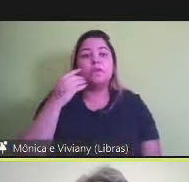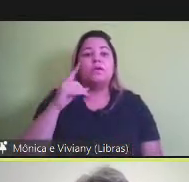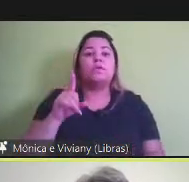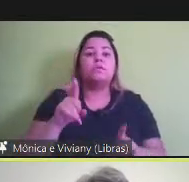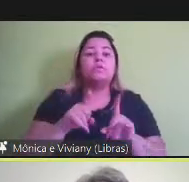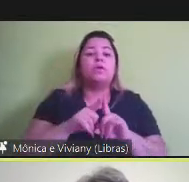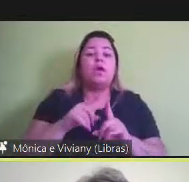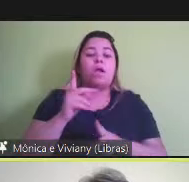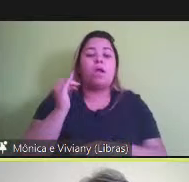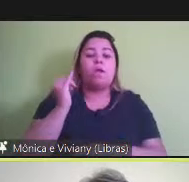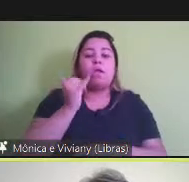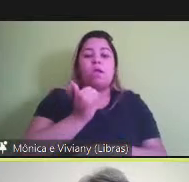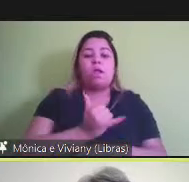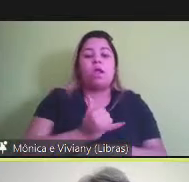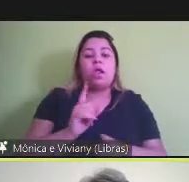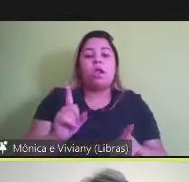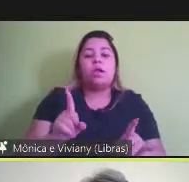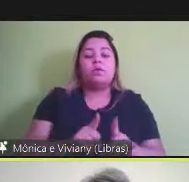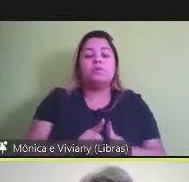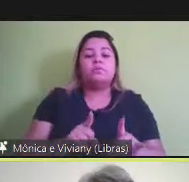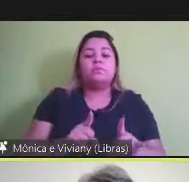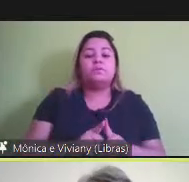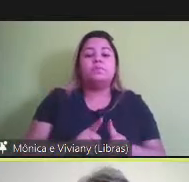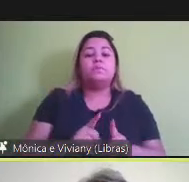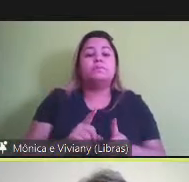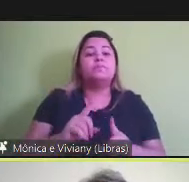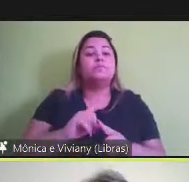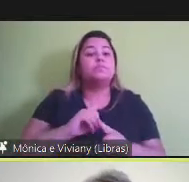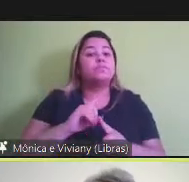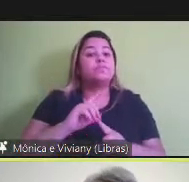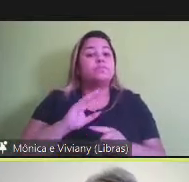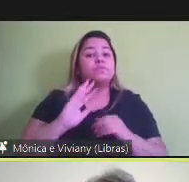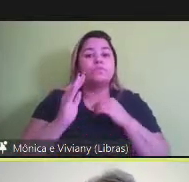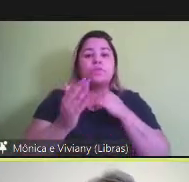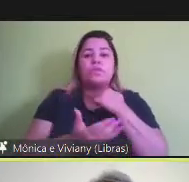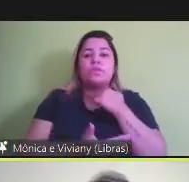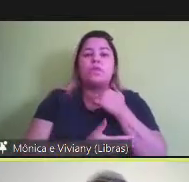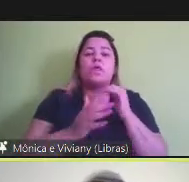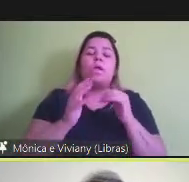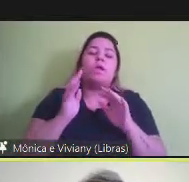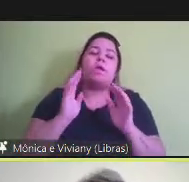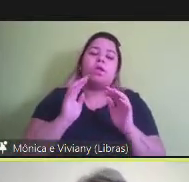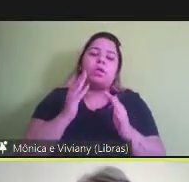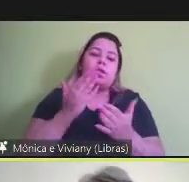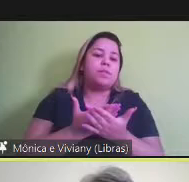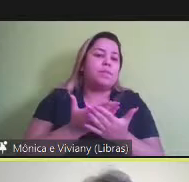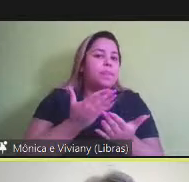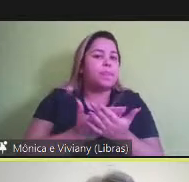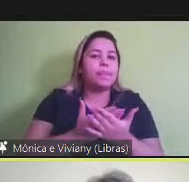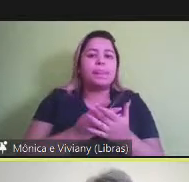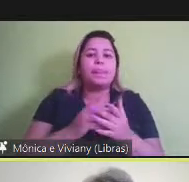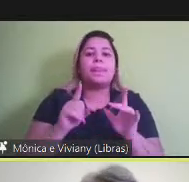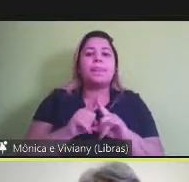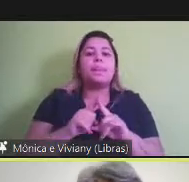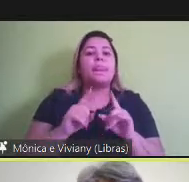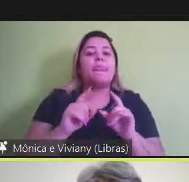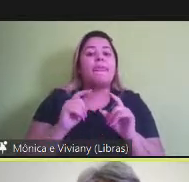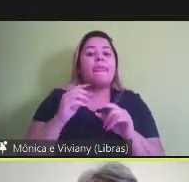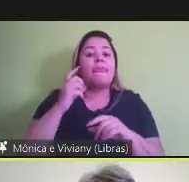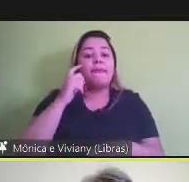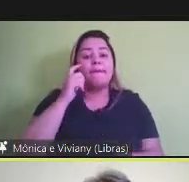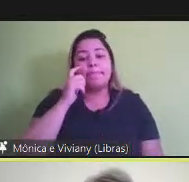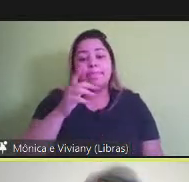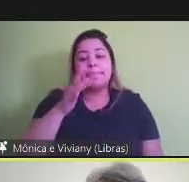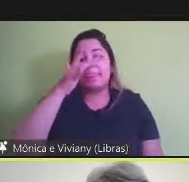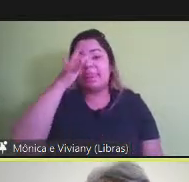I coordinate, because everything that I'm saying here is a consequence of the studies that were carried out by